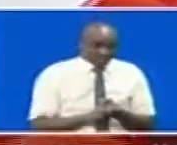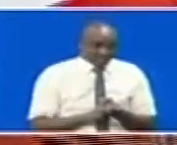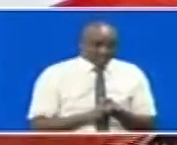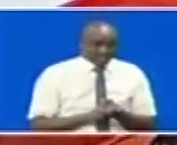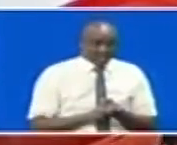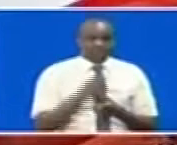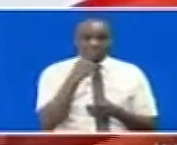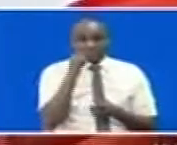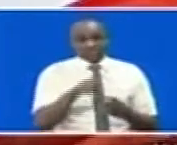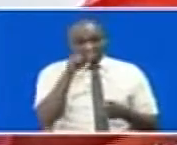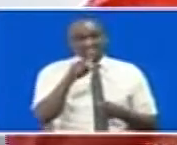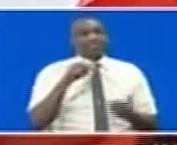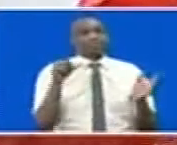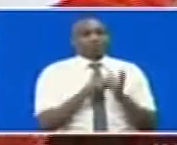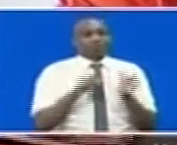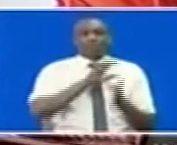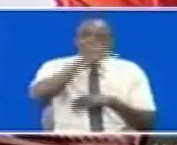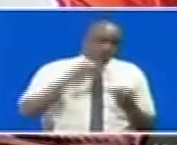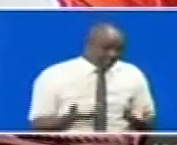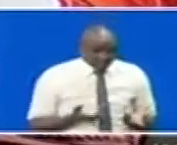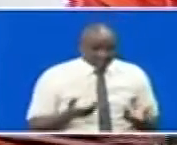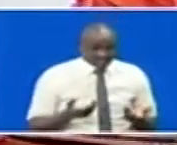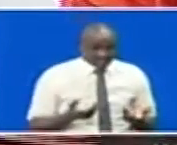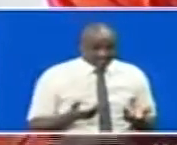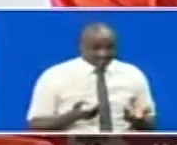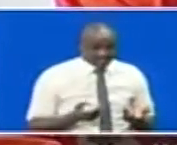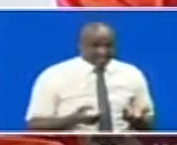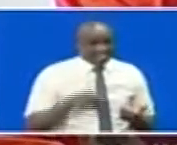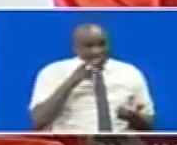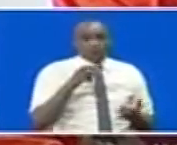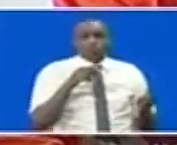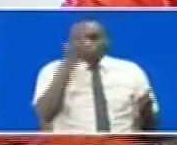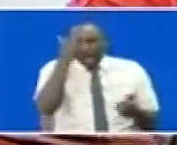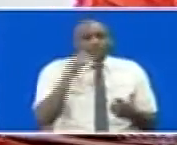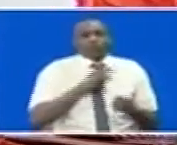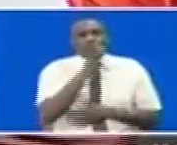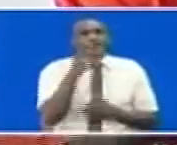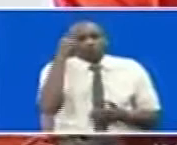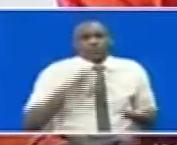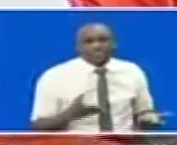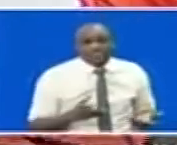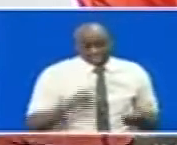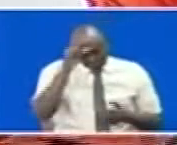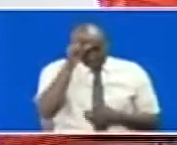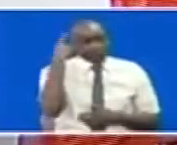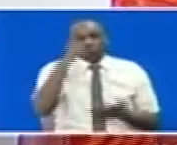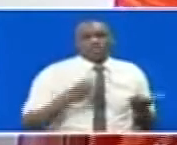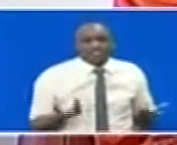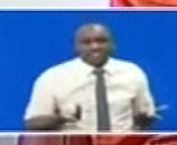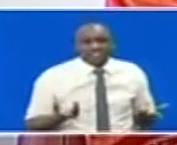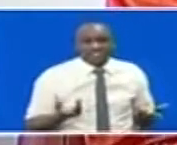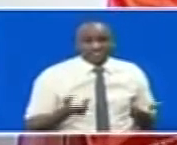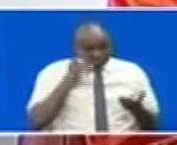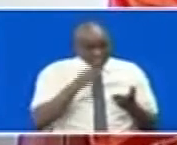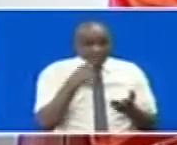of this is our problem, all of us. Okay? Then why do we have a commission? Why do we have a government? Why do we have anything? It is one